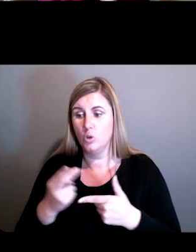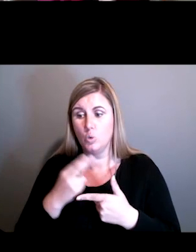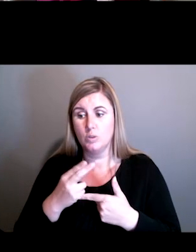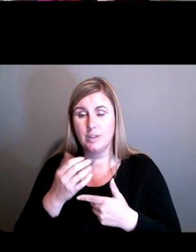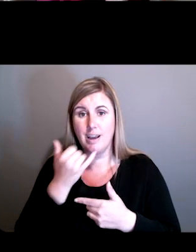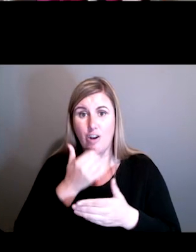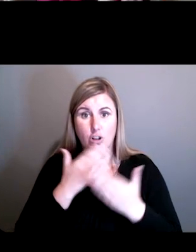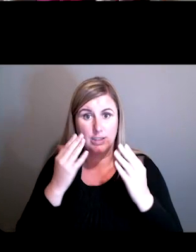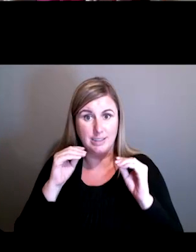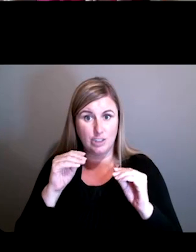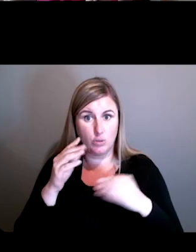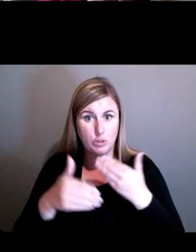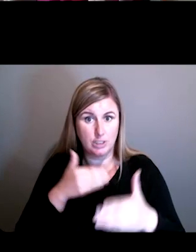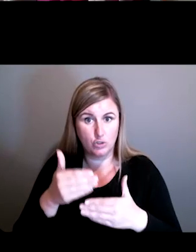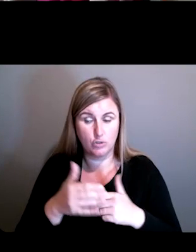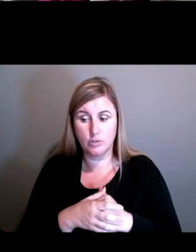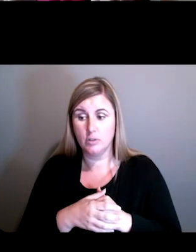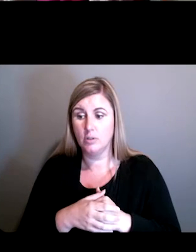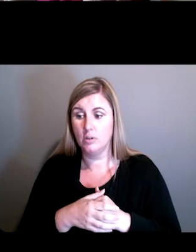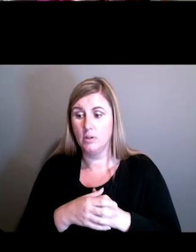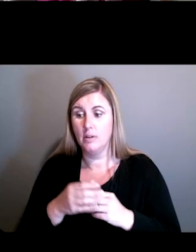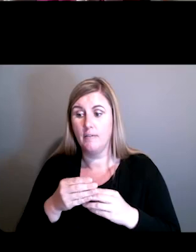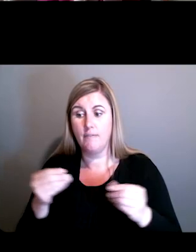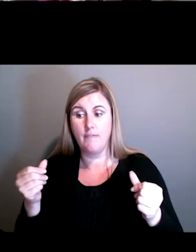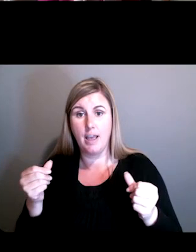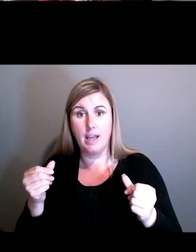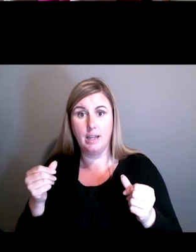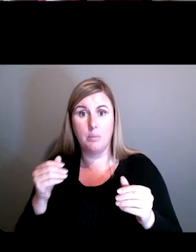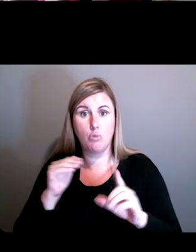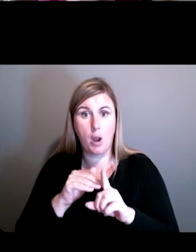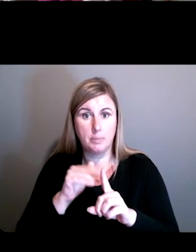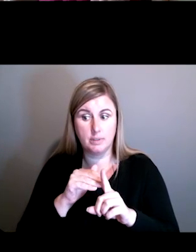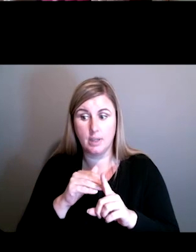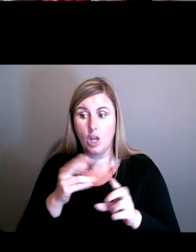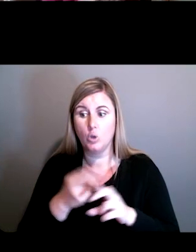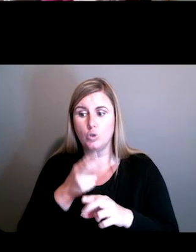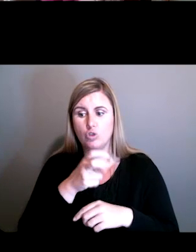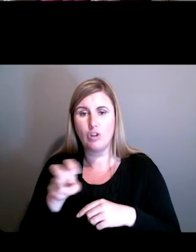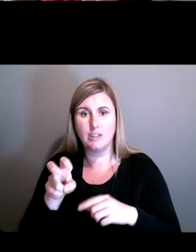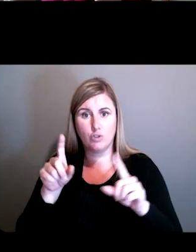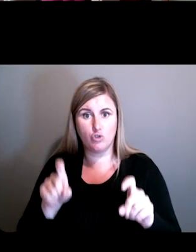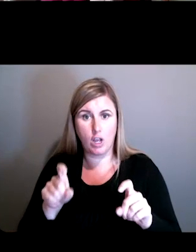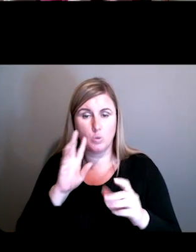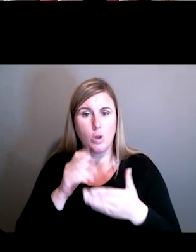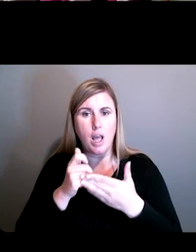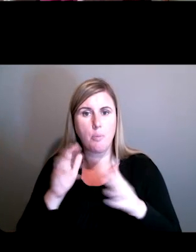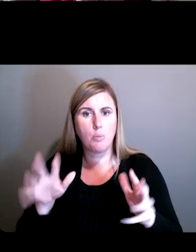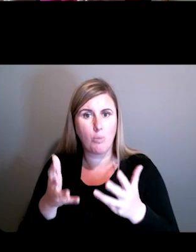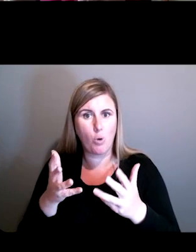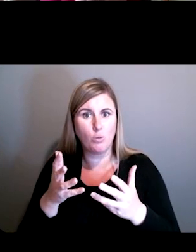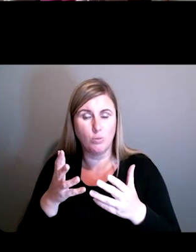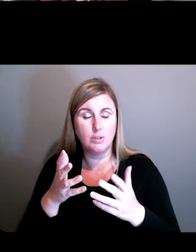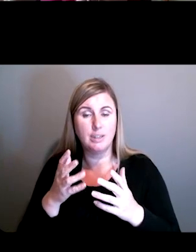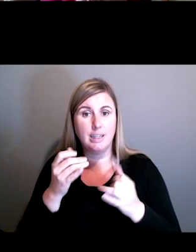teaching procedures, fading in prompts, and using transfer trials, which will help promote independent responding,